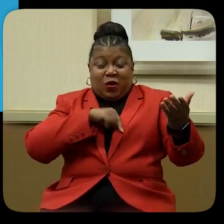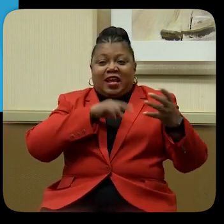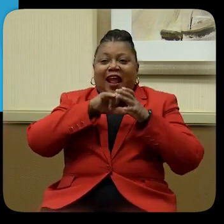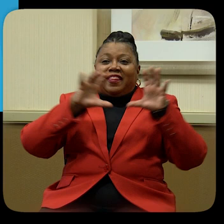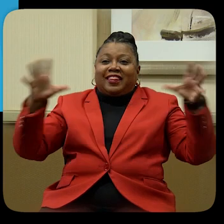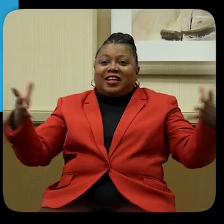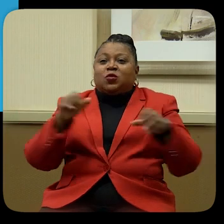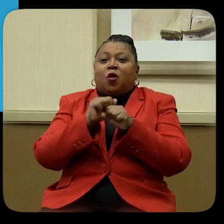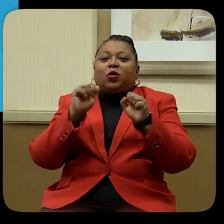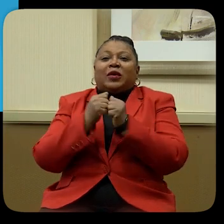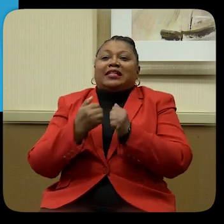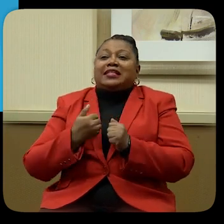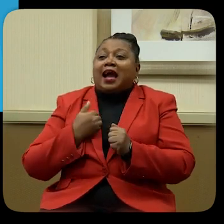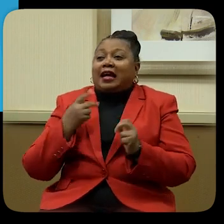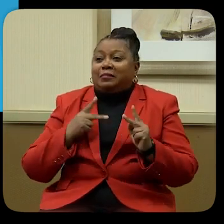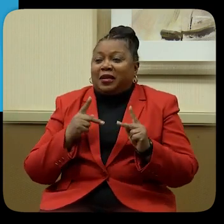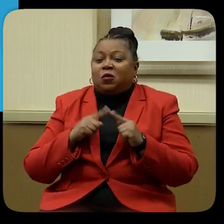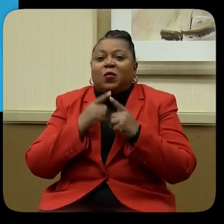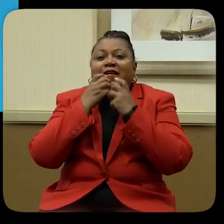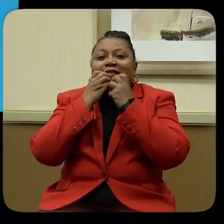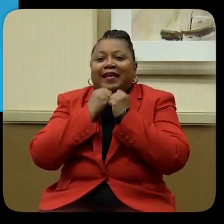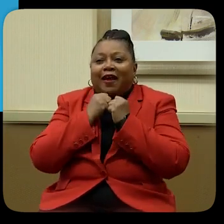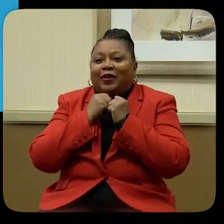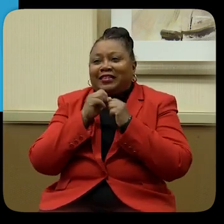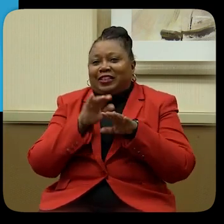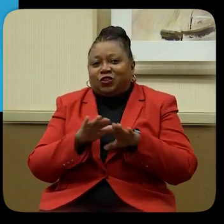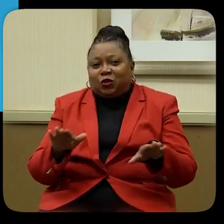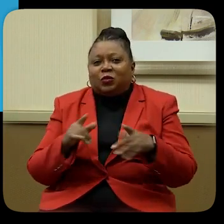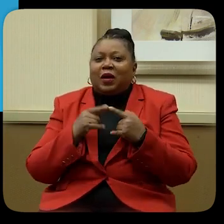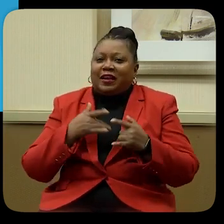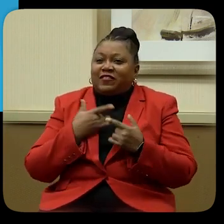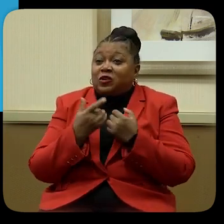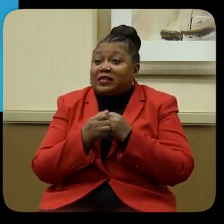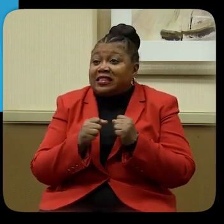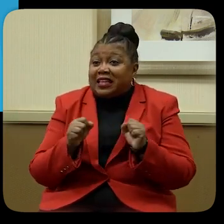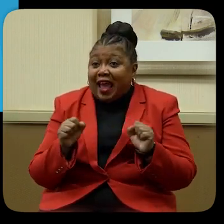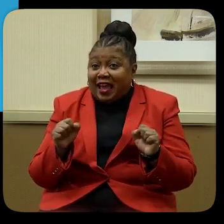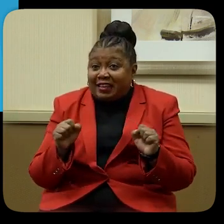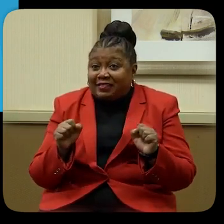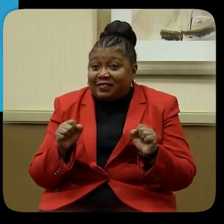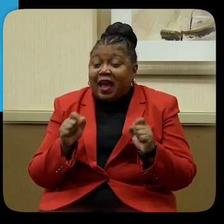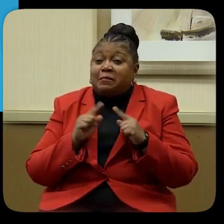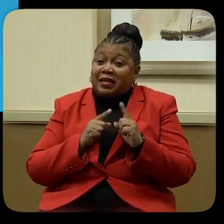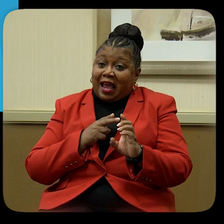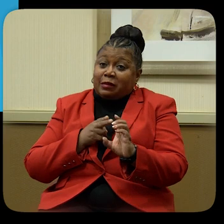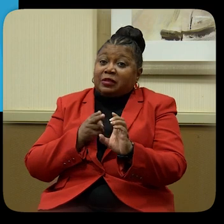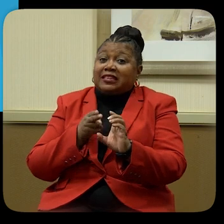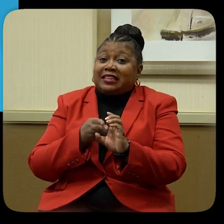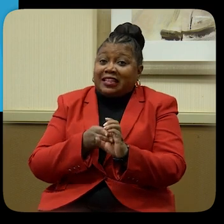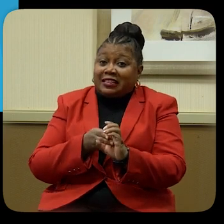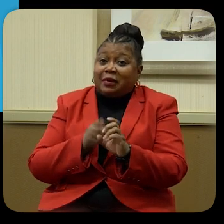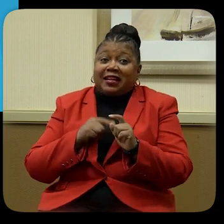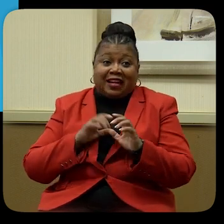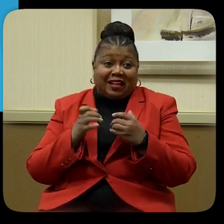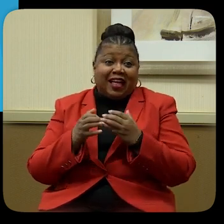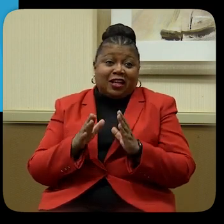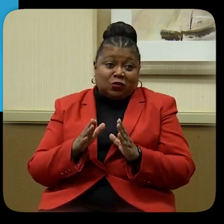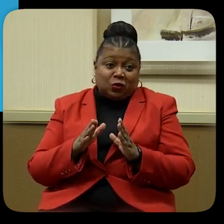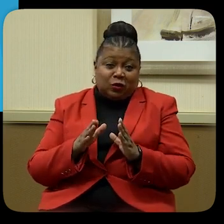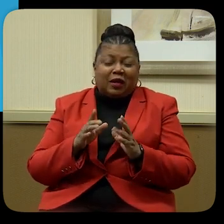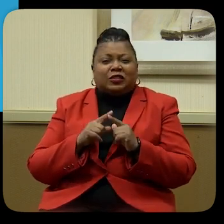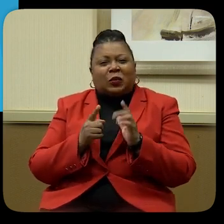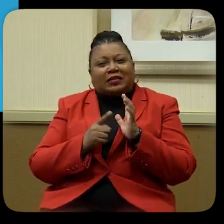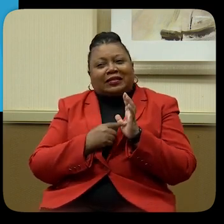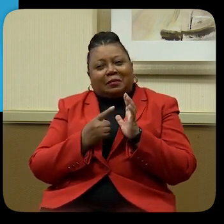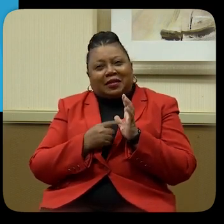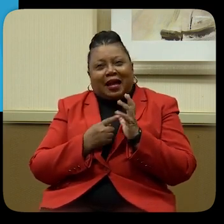in this working with young people because we care about kids. We want them to feel safe and be able to participate in our classrooms. And